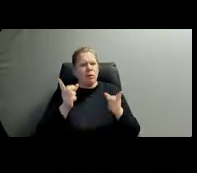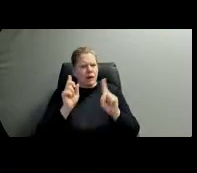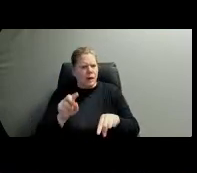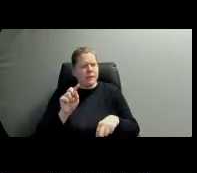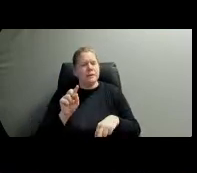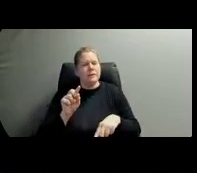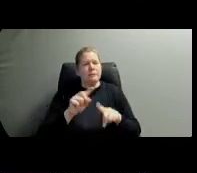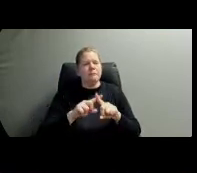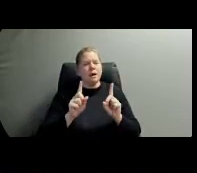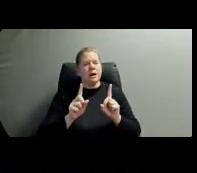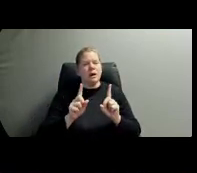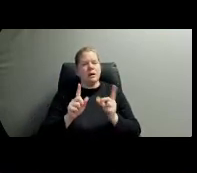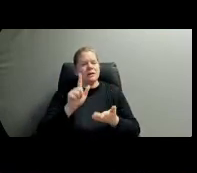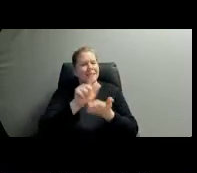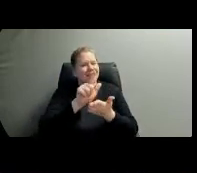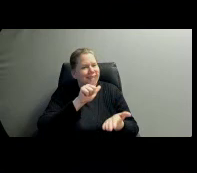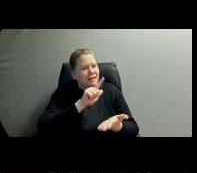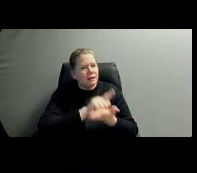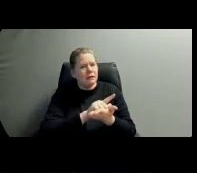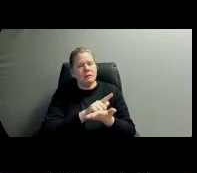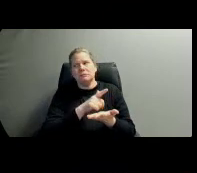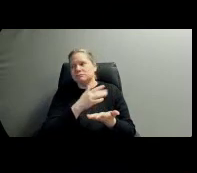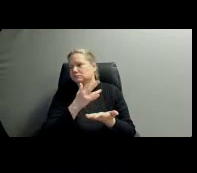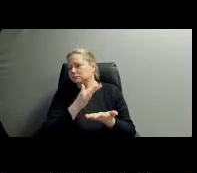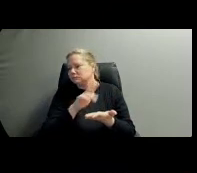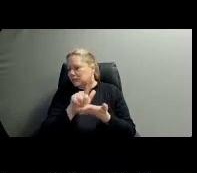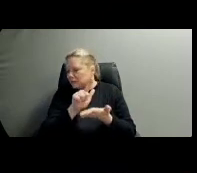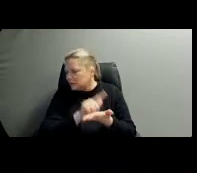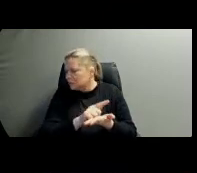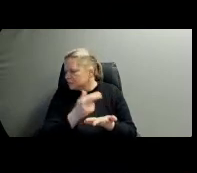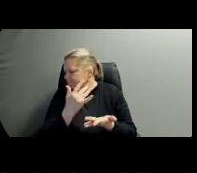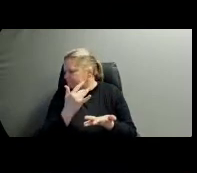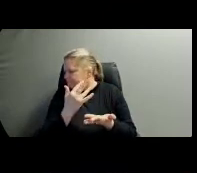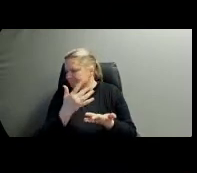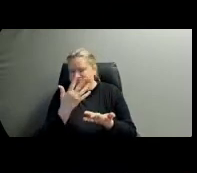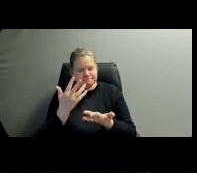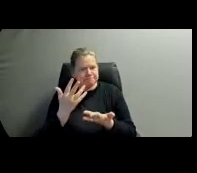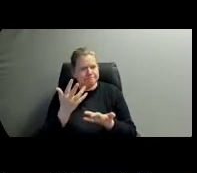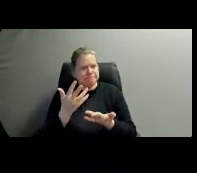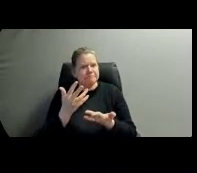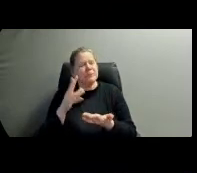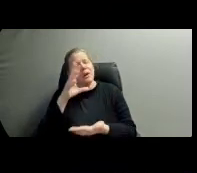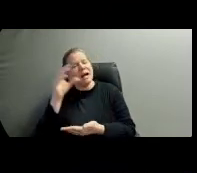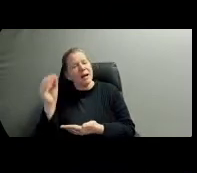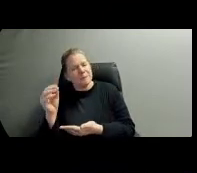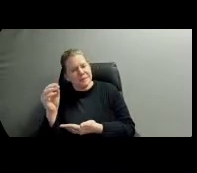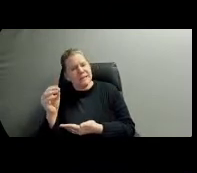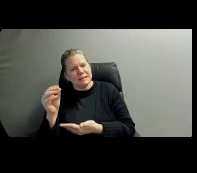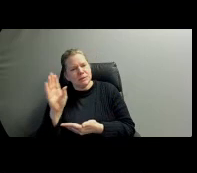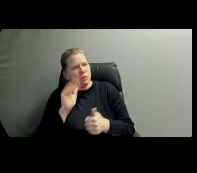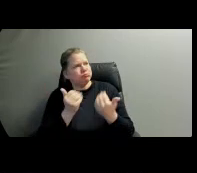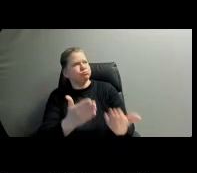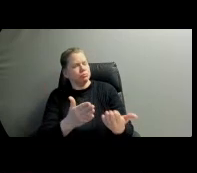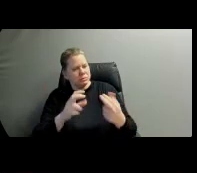legal concerns, or a lot of, I would say, company related issues that